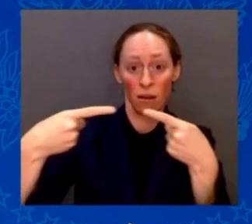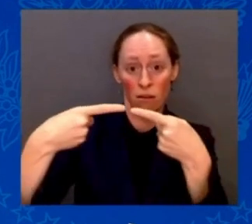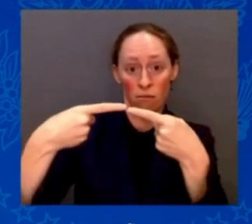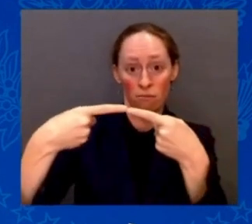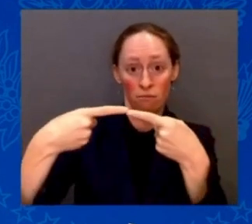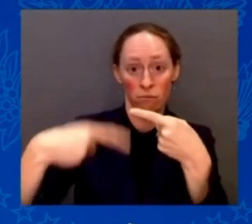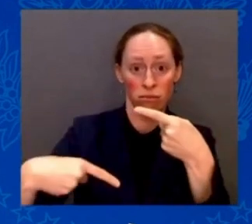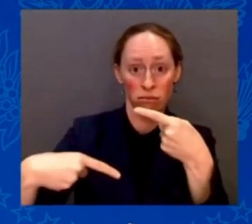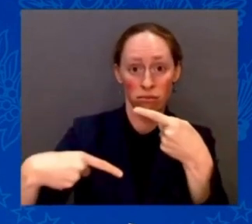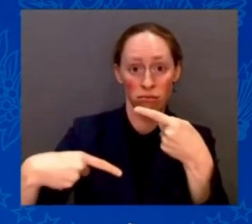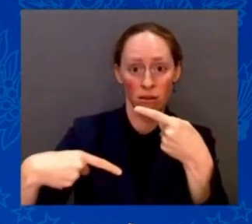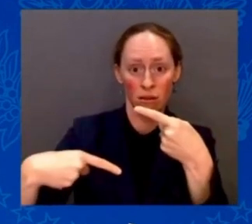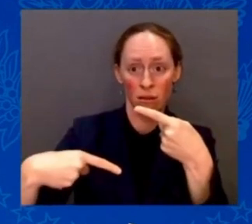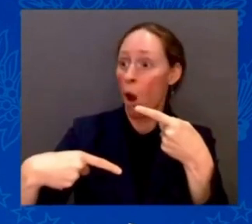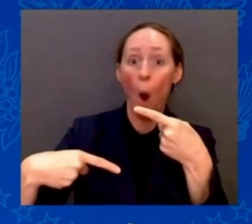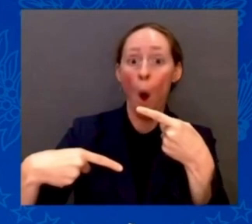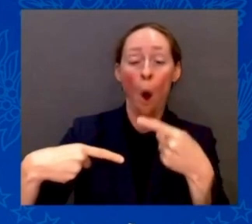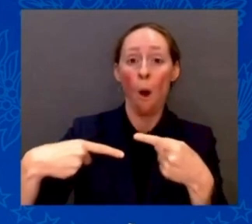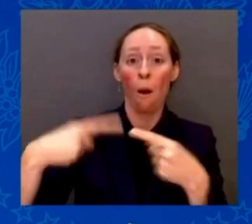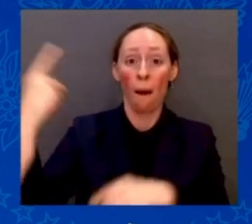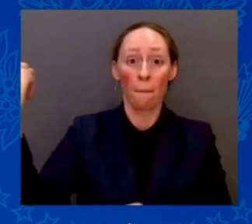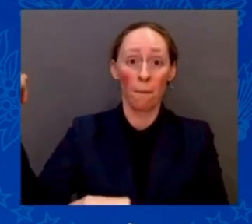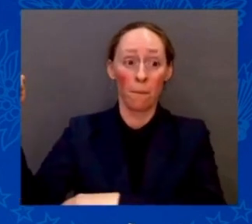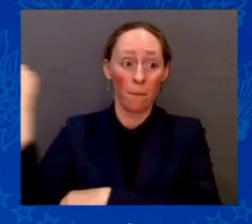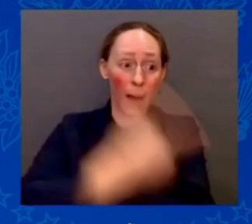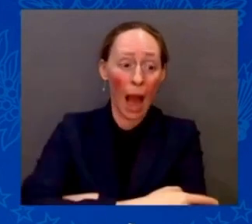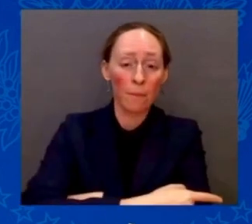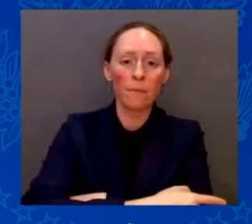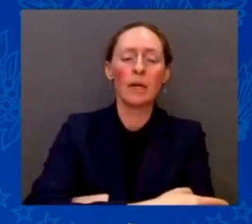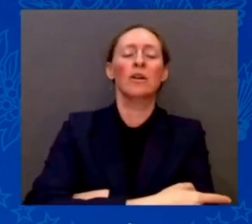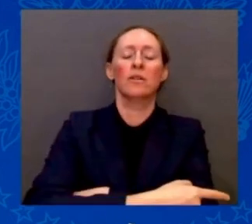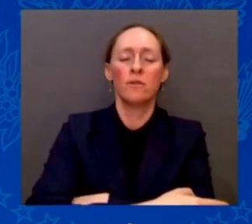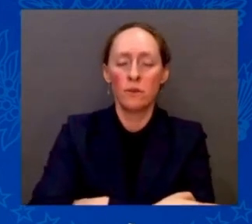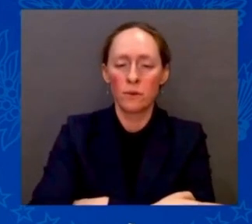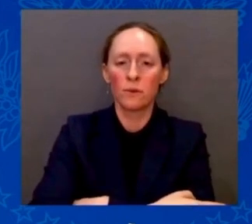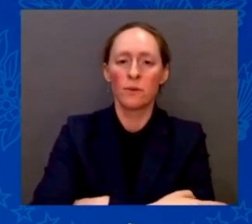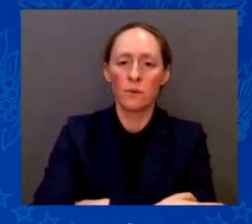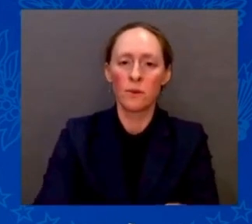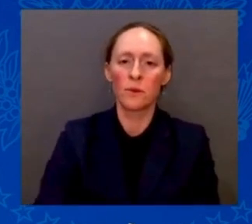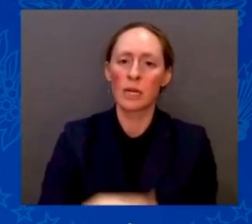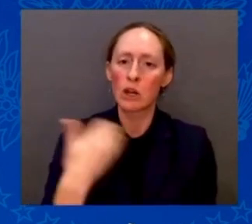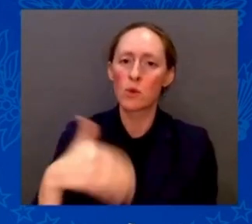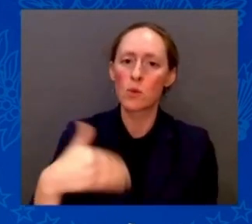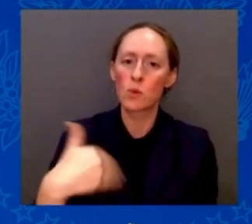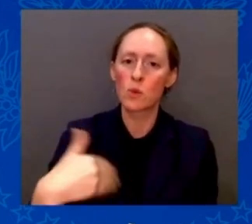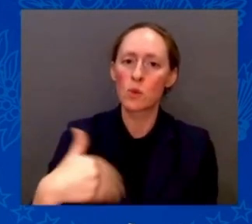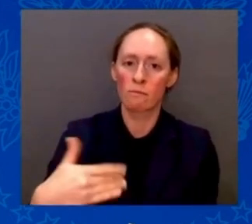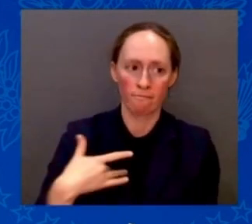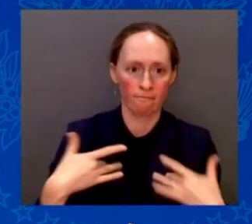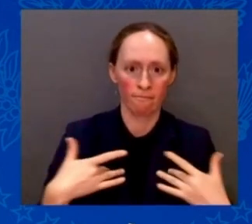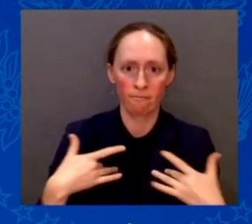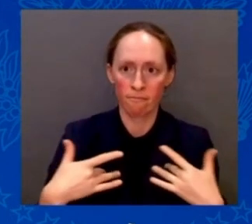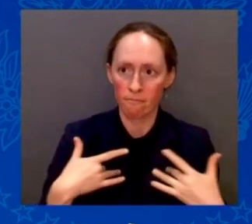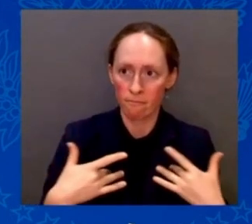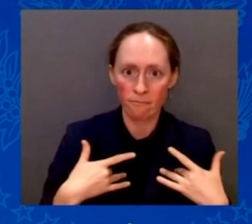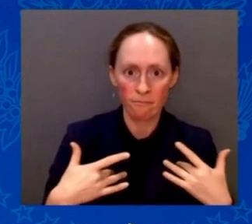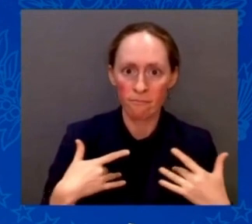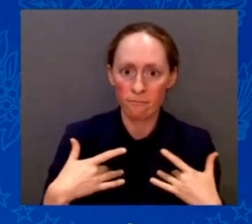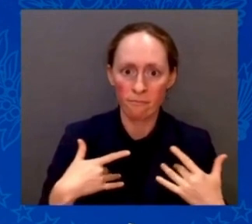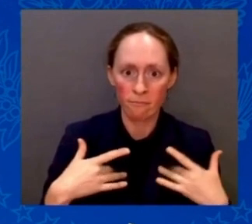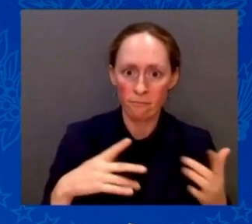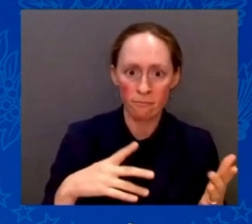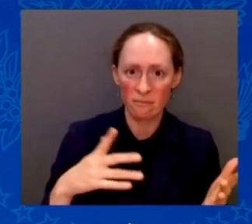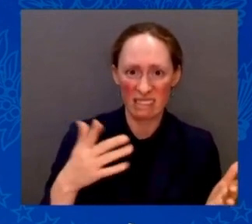I am not expert enough to know when it's appropriate to shut down that line. And that's one of the reasons why I think having